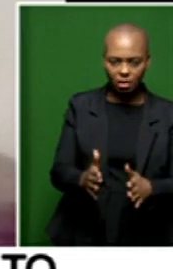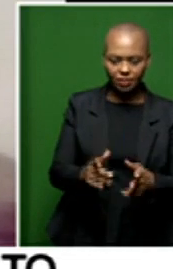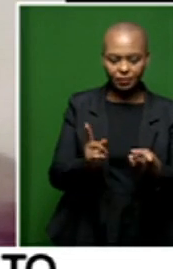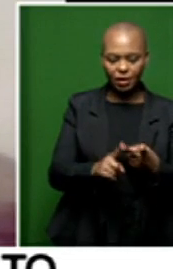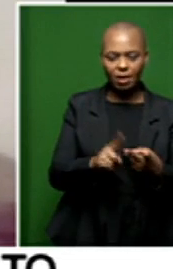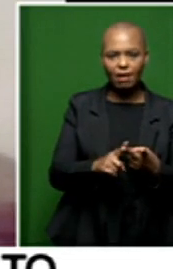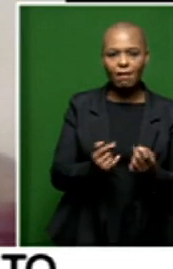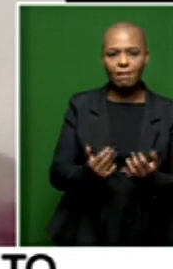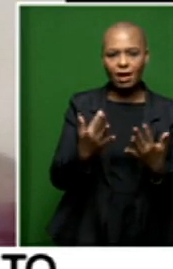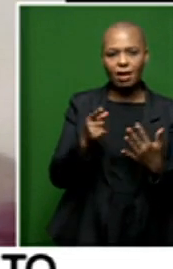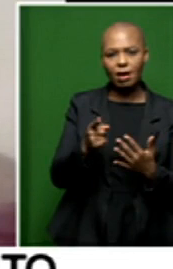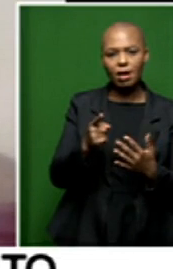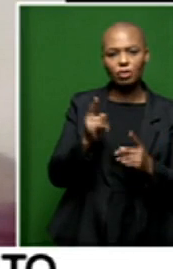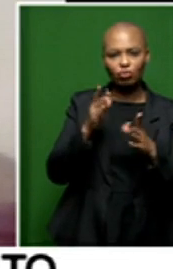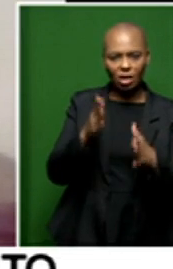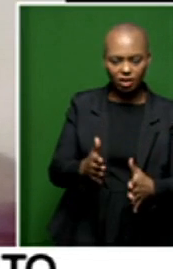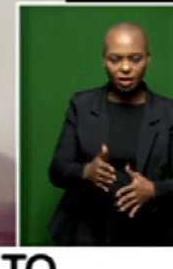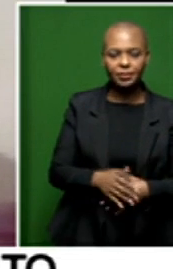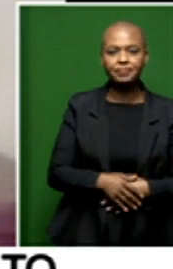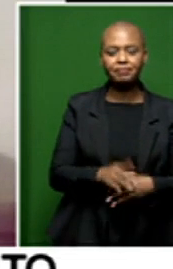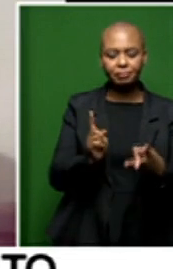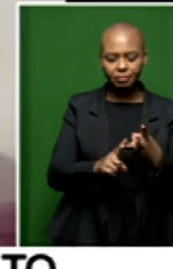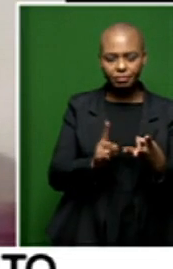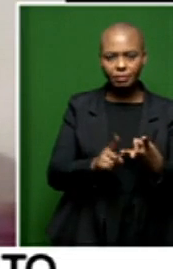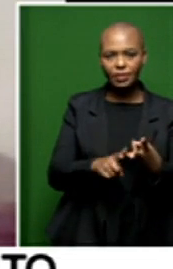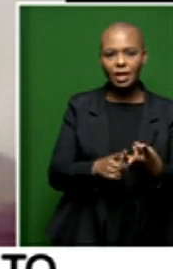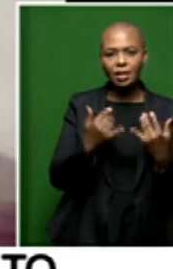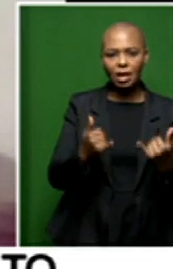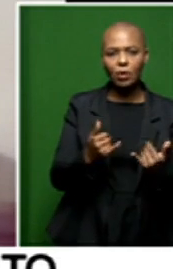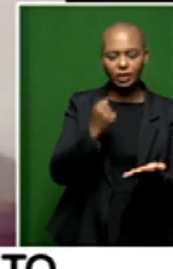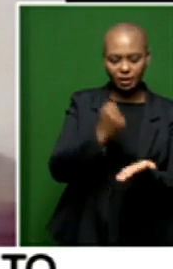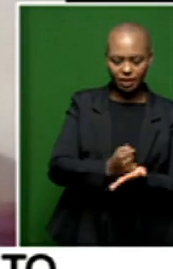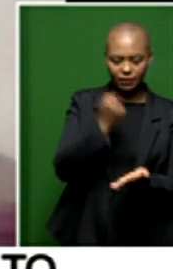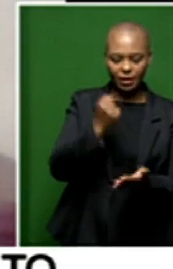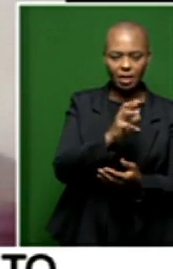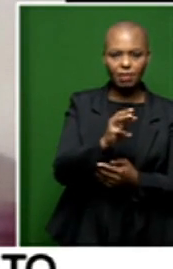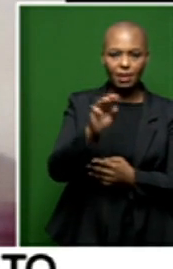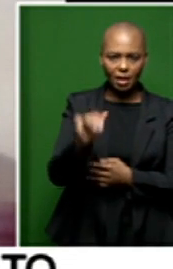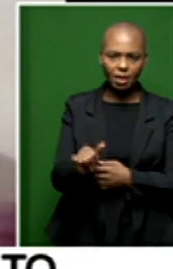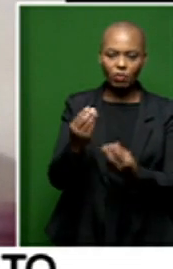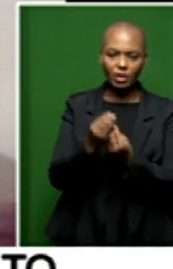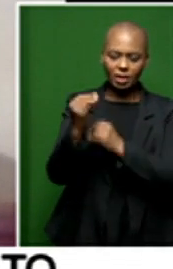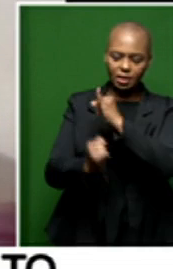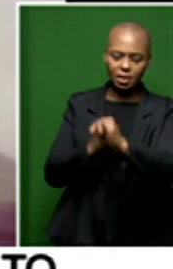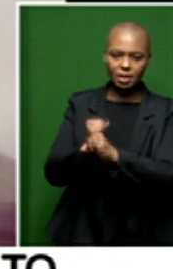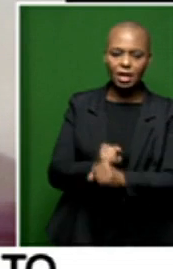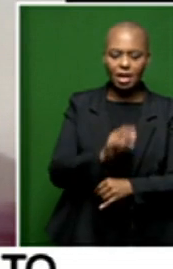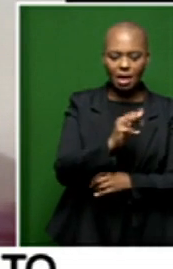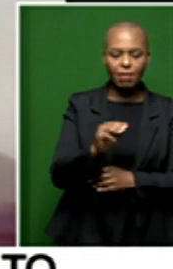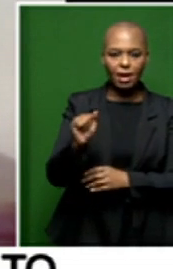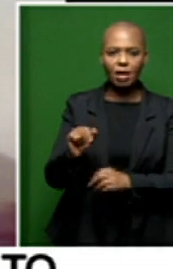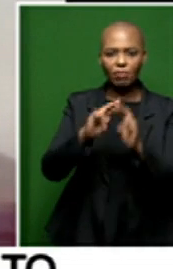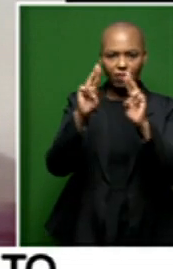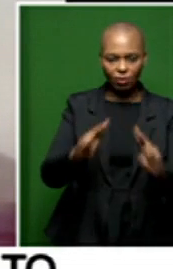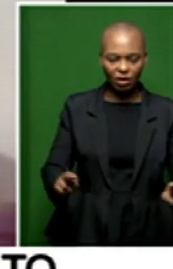a firearms instructor and then became a certified MMA coach with the International MMA Federation, and